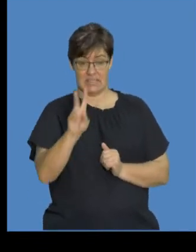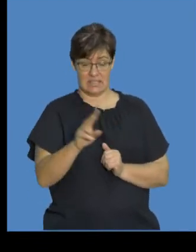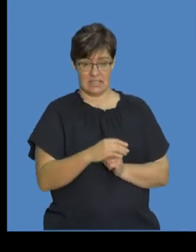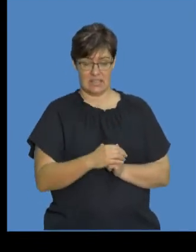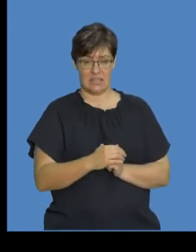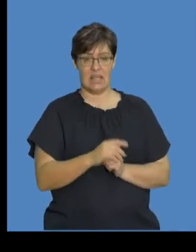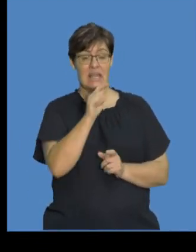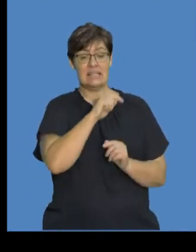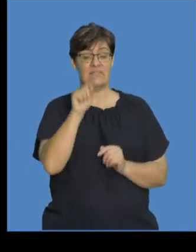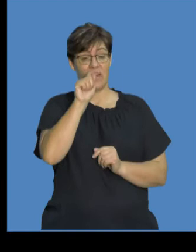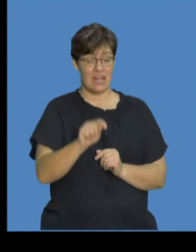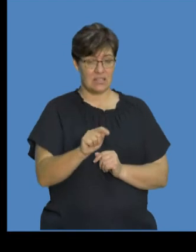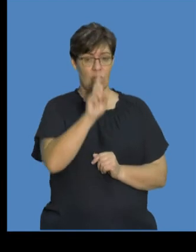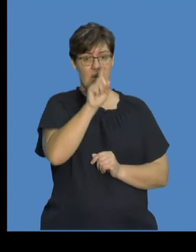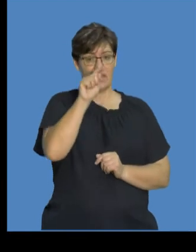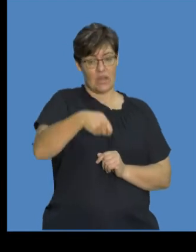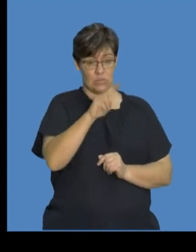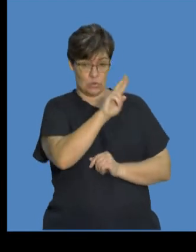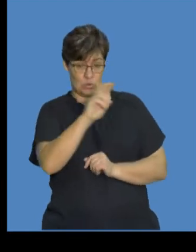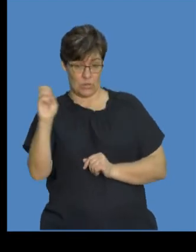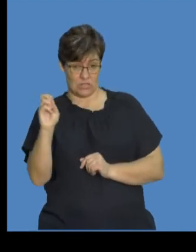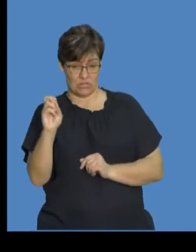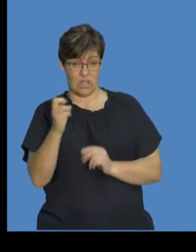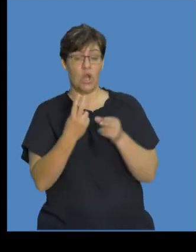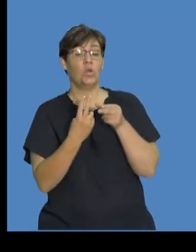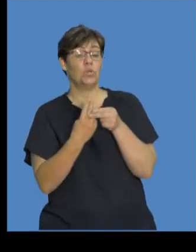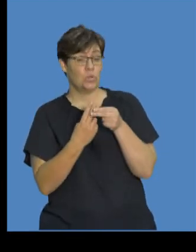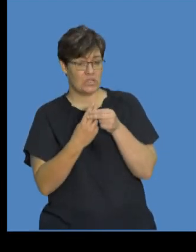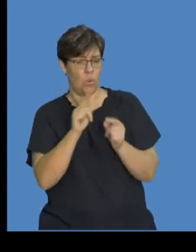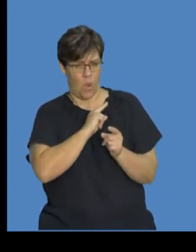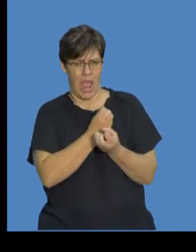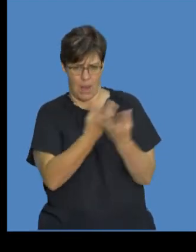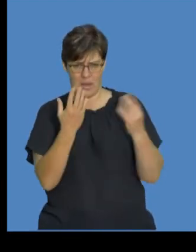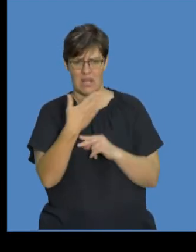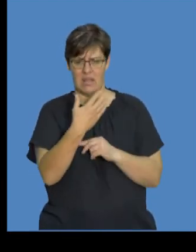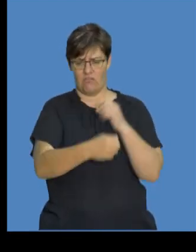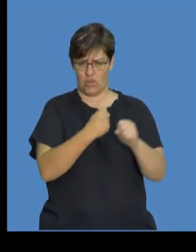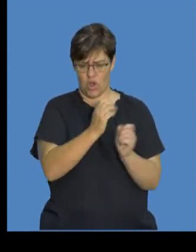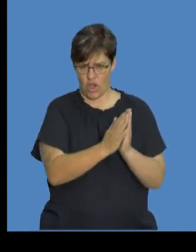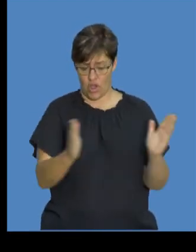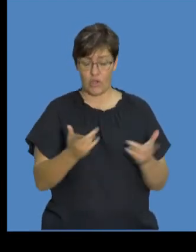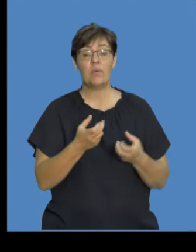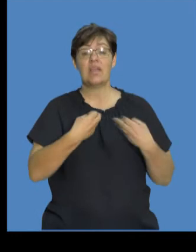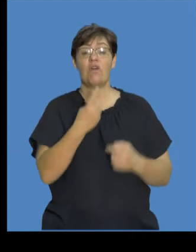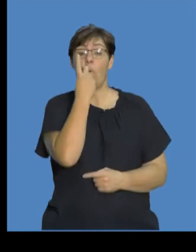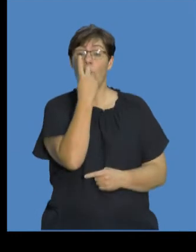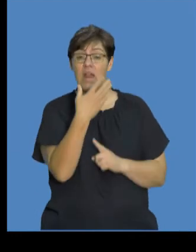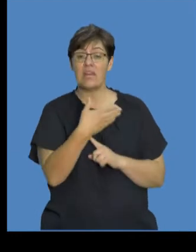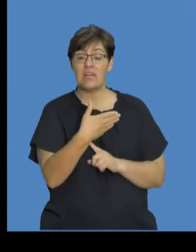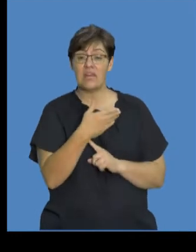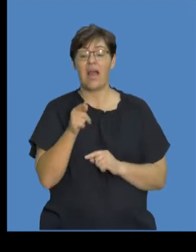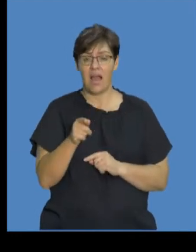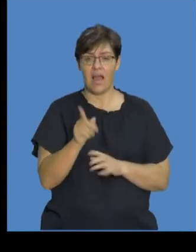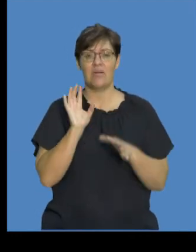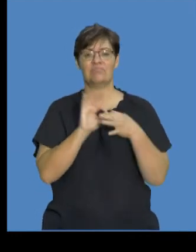see it now, divided by 1,200 units that were produced, therefore giving you